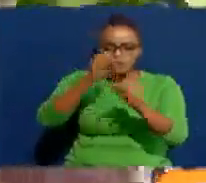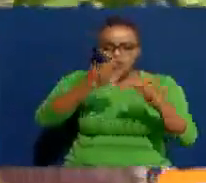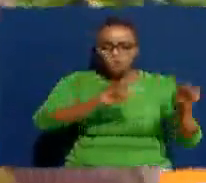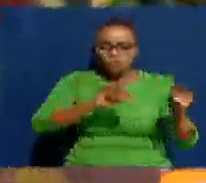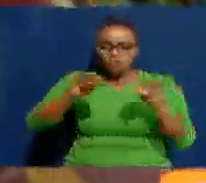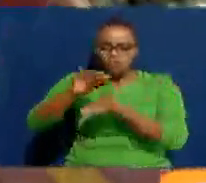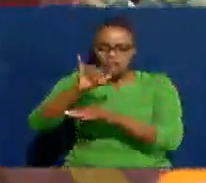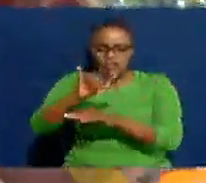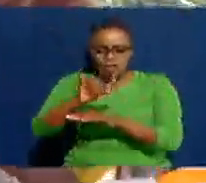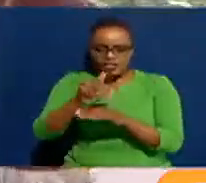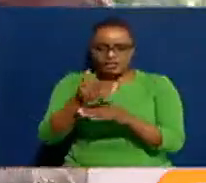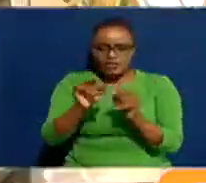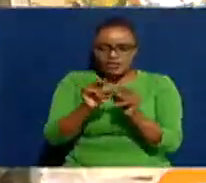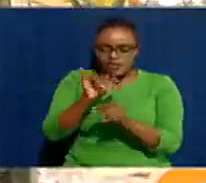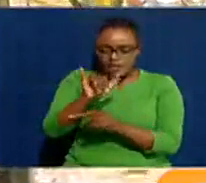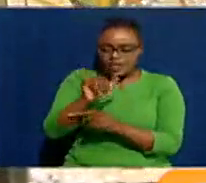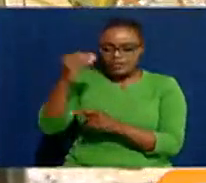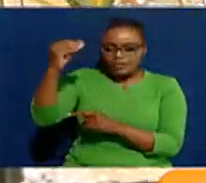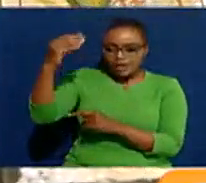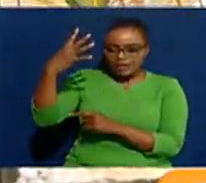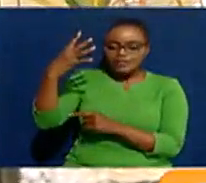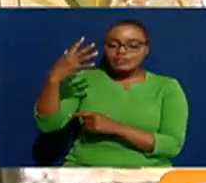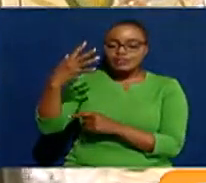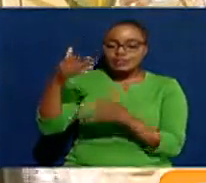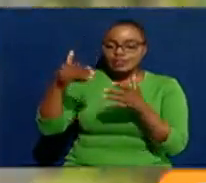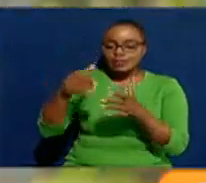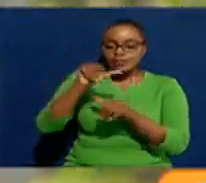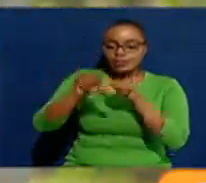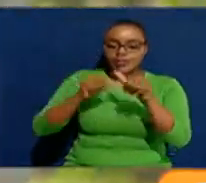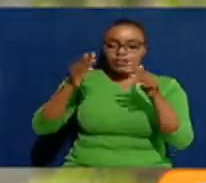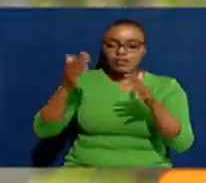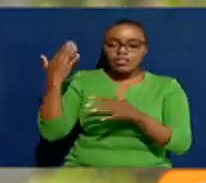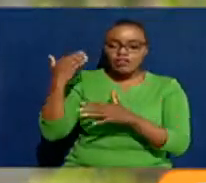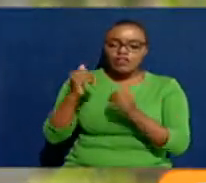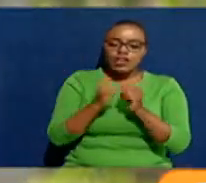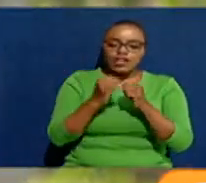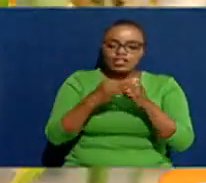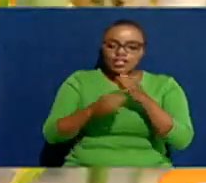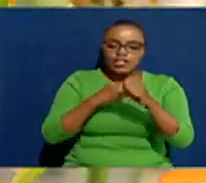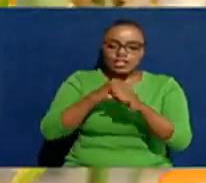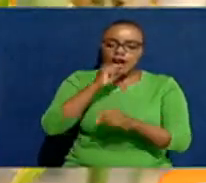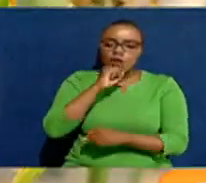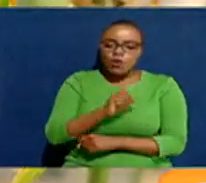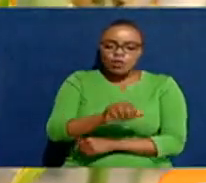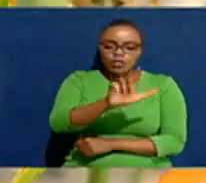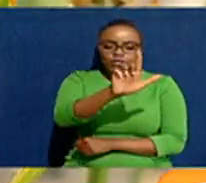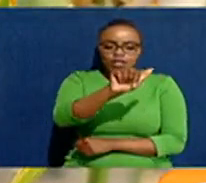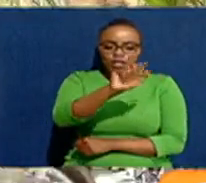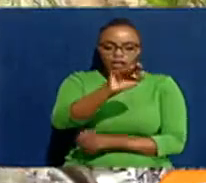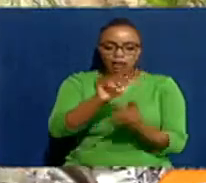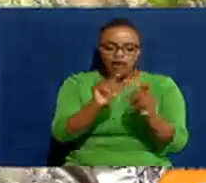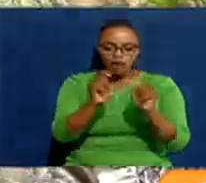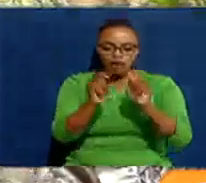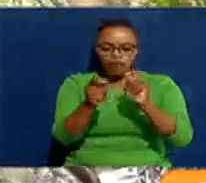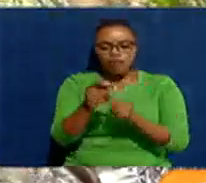that trait into the susceptible lines. Previous and current scientists from the 18-year-old lab have successfully modified